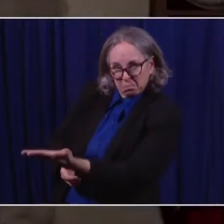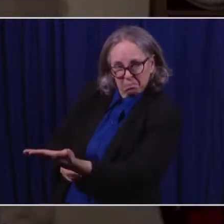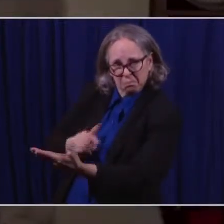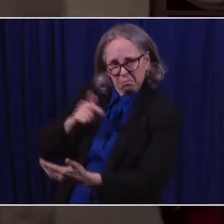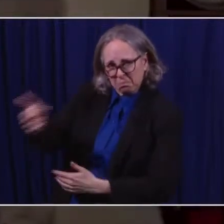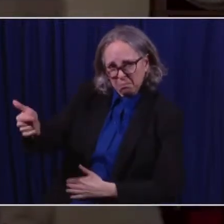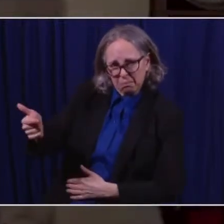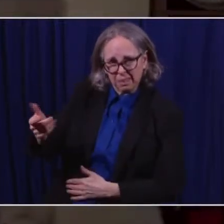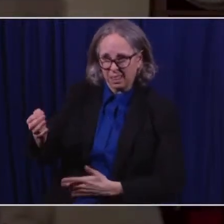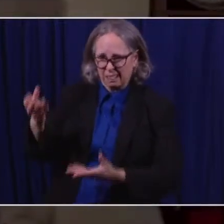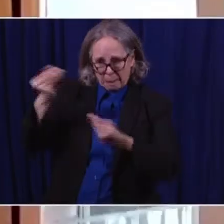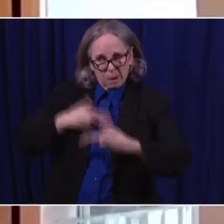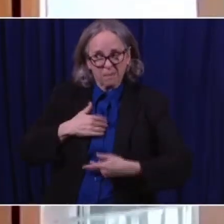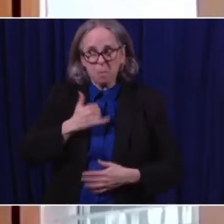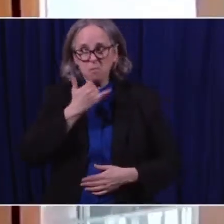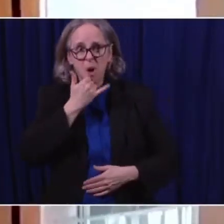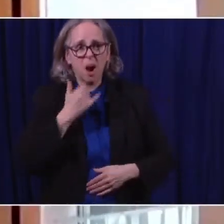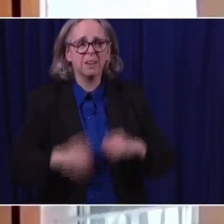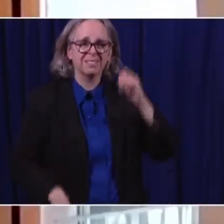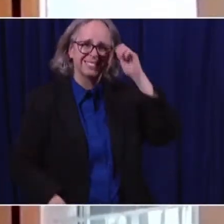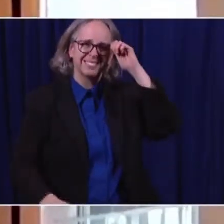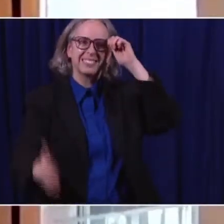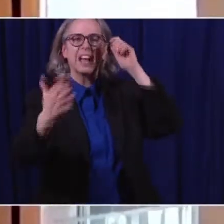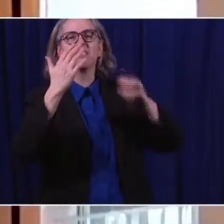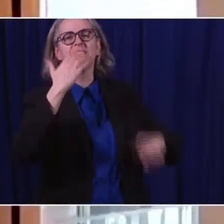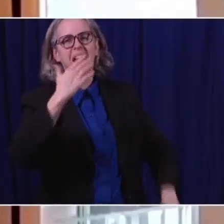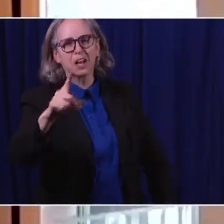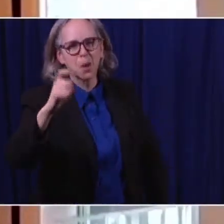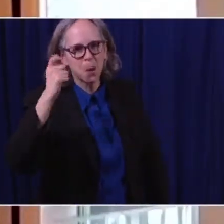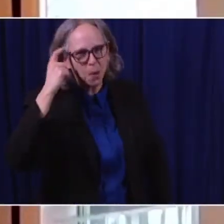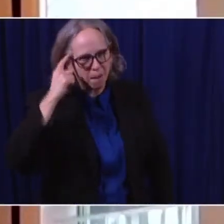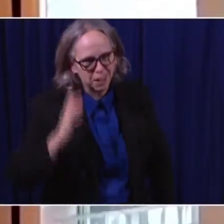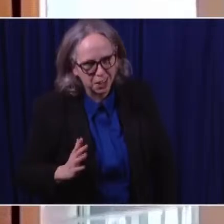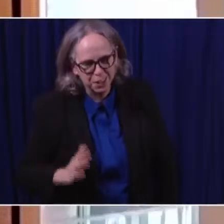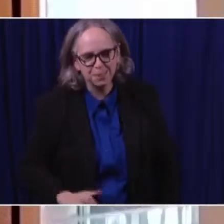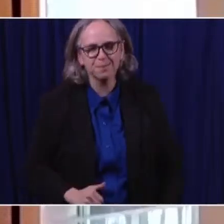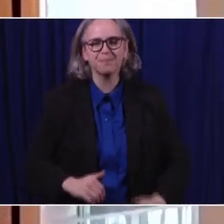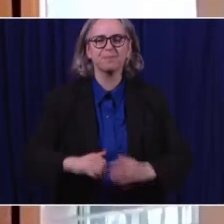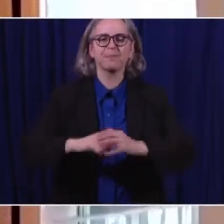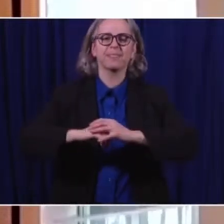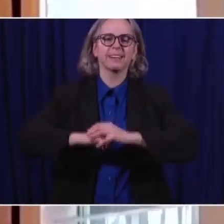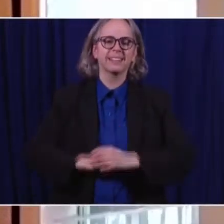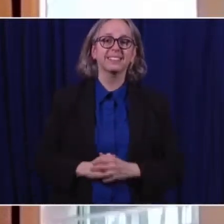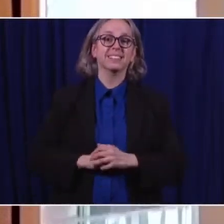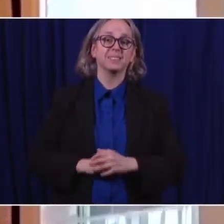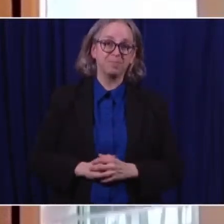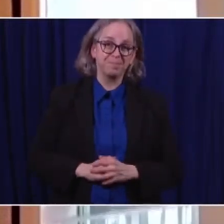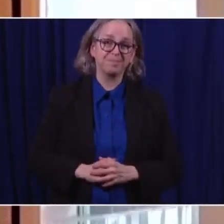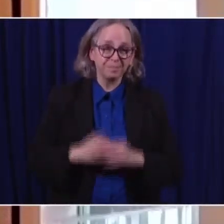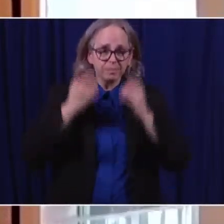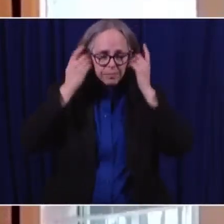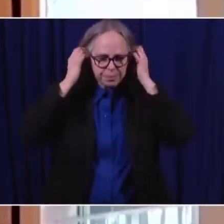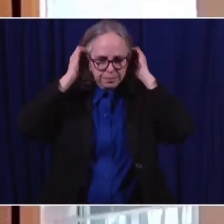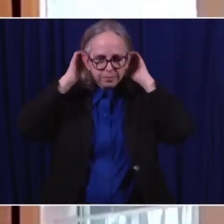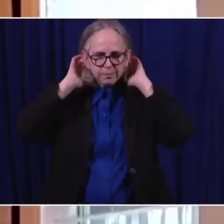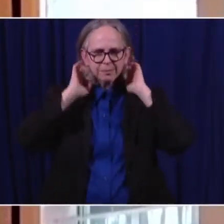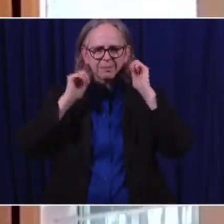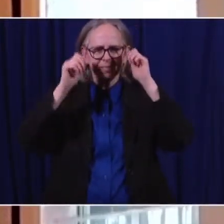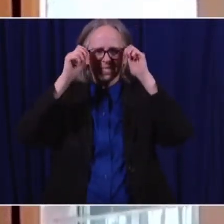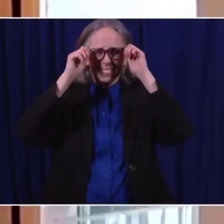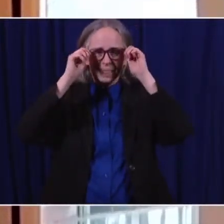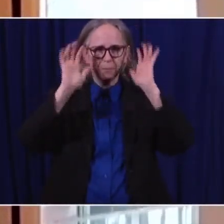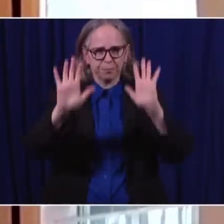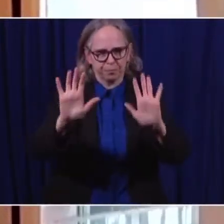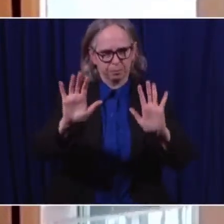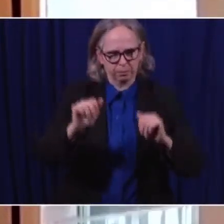wrong. Thank you very much, Governor. Well, as we've indicated in the past, hospital utilization across our